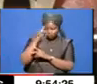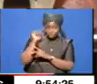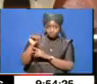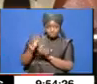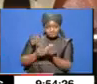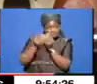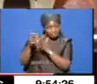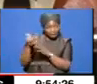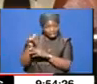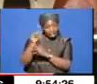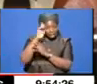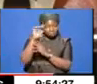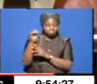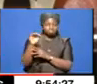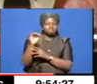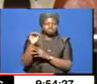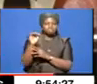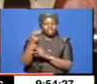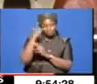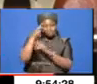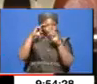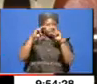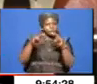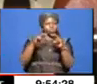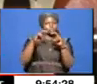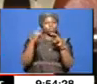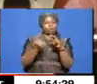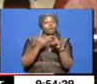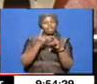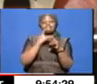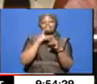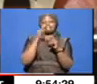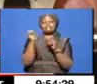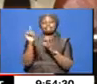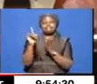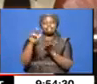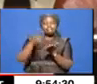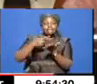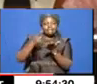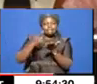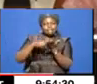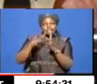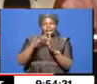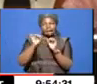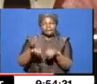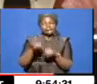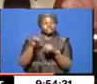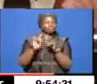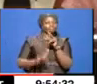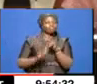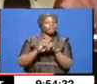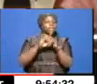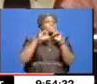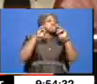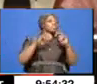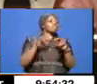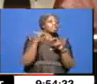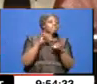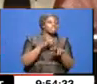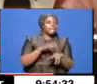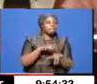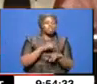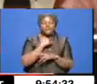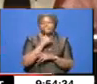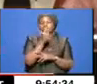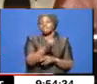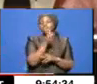reason for the inspection. It just says the registrar at any time can cause an inspection. So there's no explicit provision of you